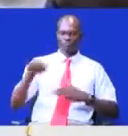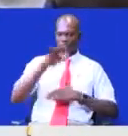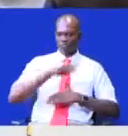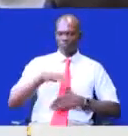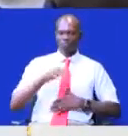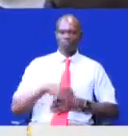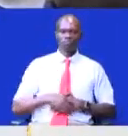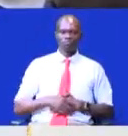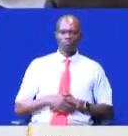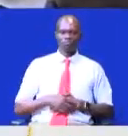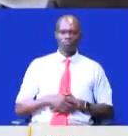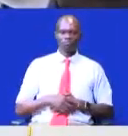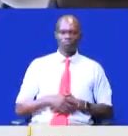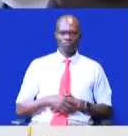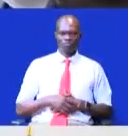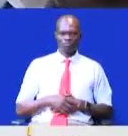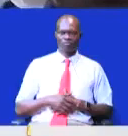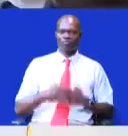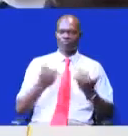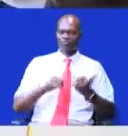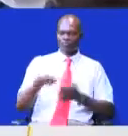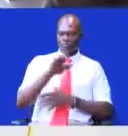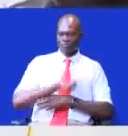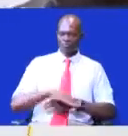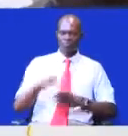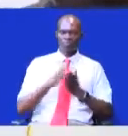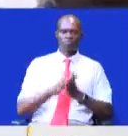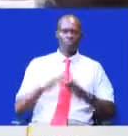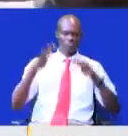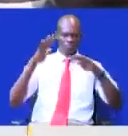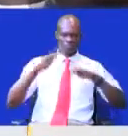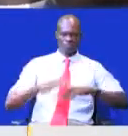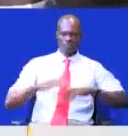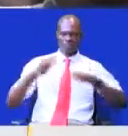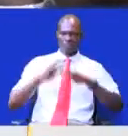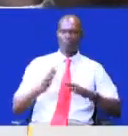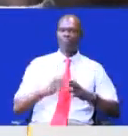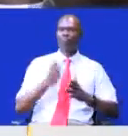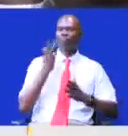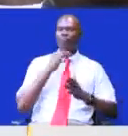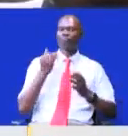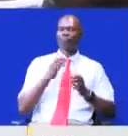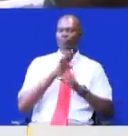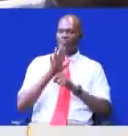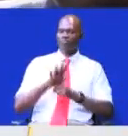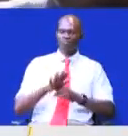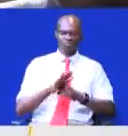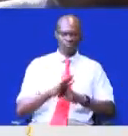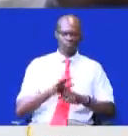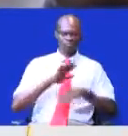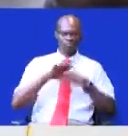environs. So the area is generally calm, and we want to assure all the residents of their safety.